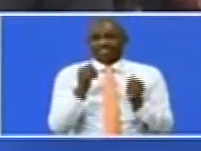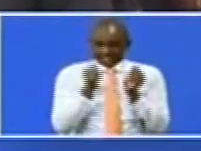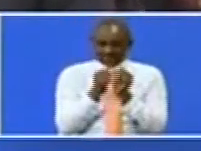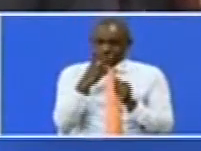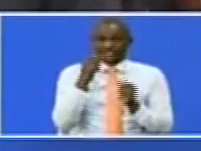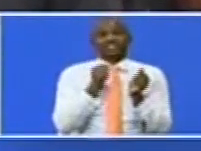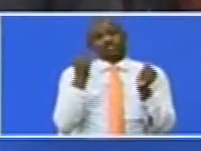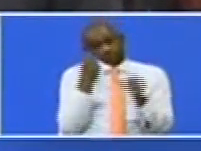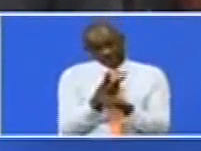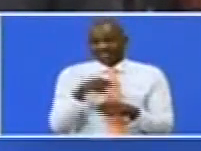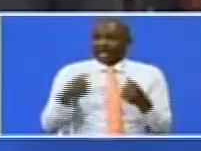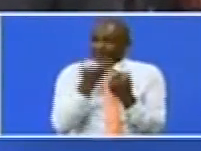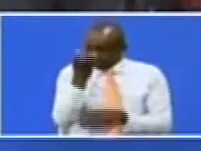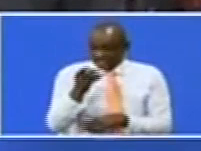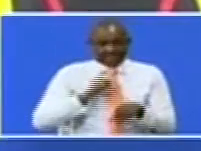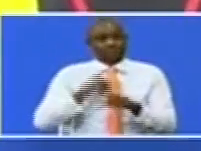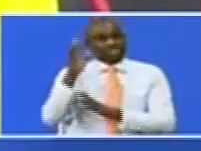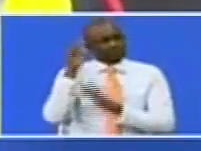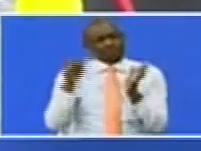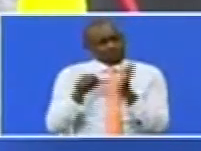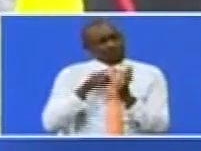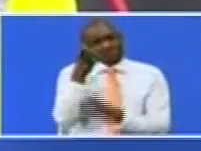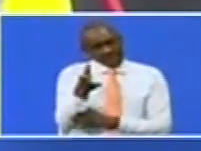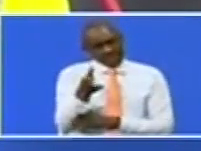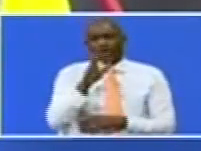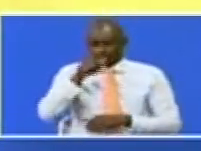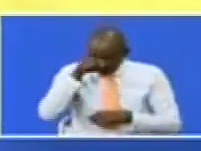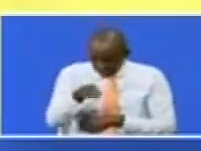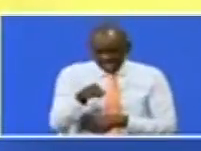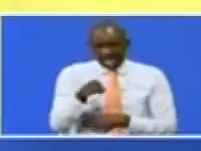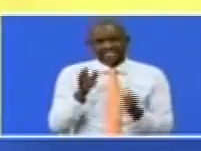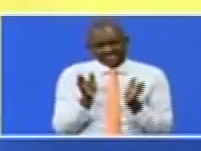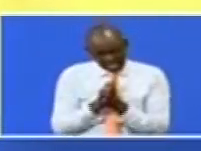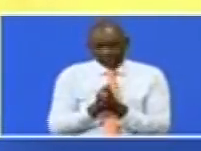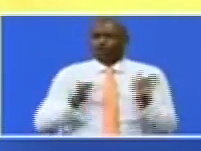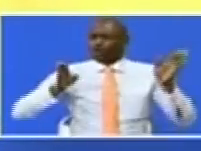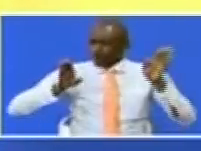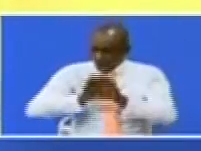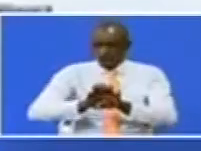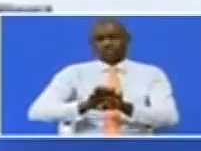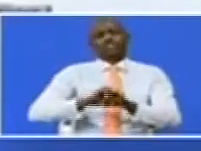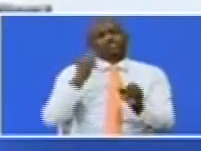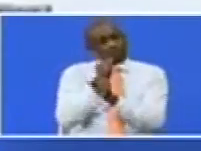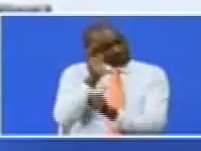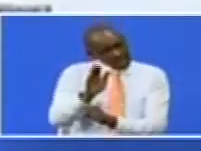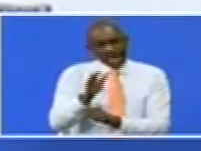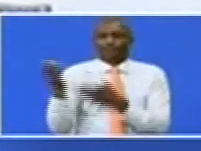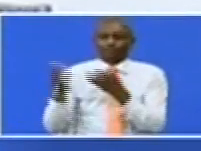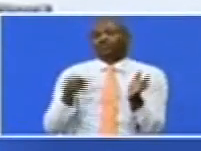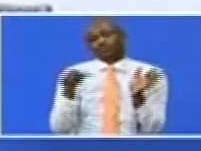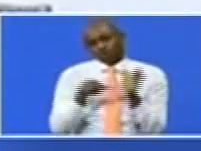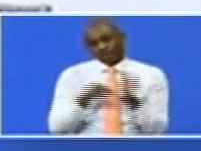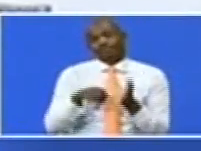with a string of terrorism and cases of insecurity. The standoff over the closure of Joho's container freight stations escalated further the